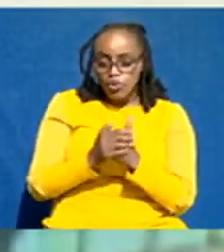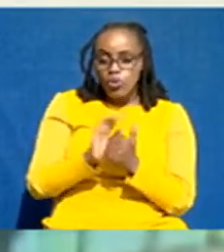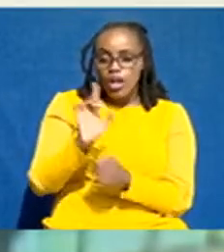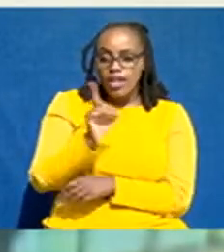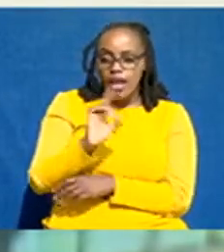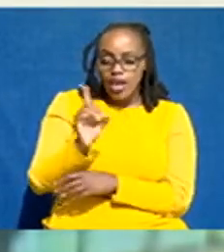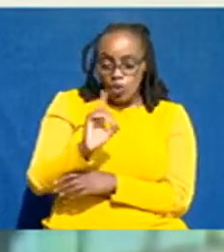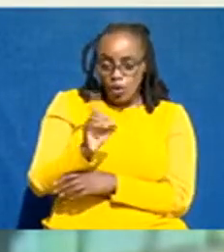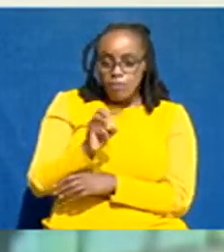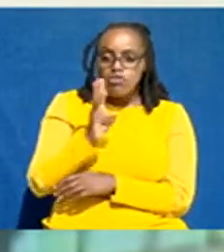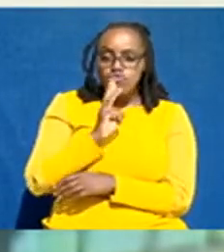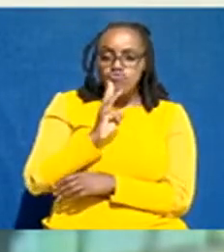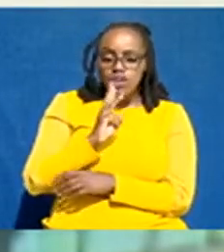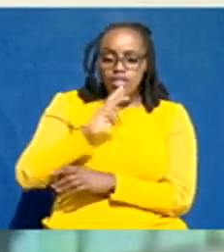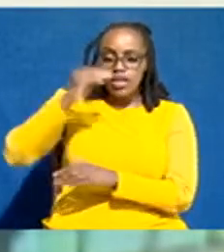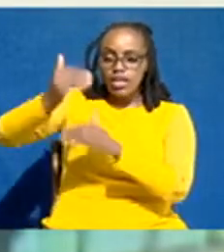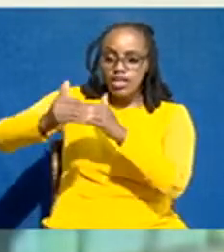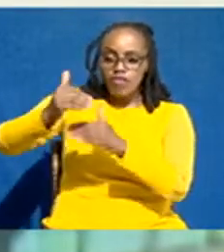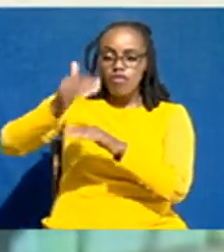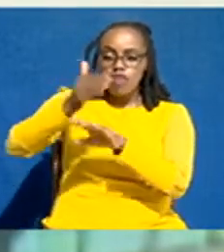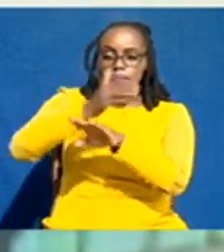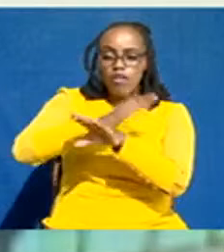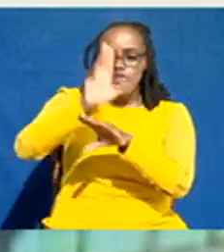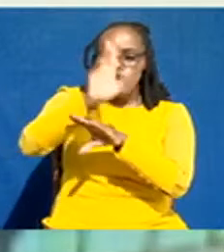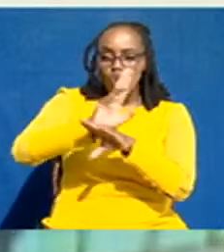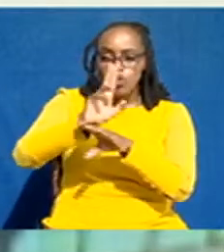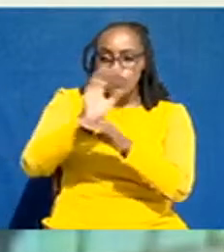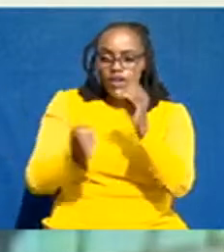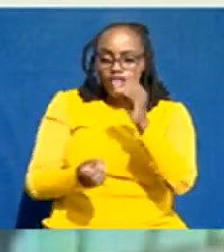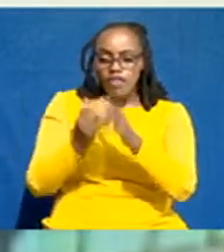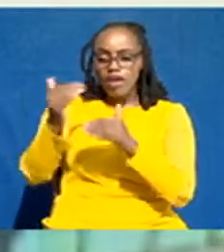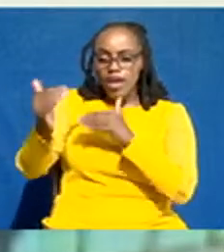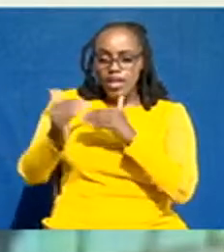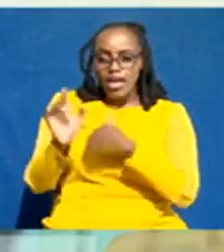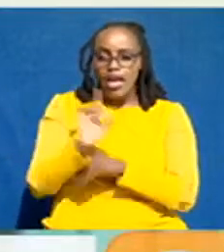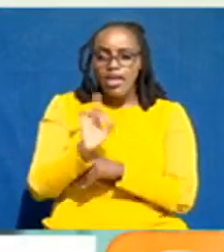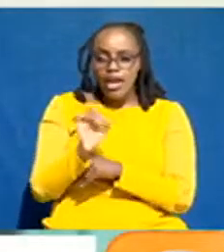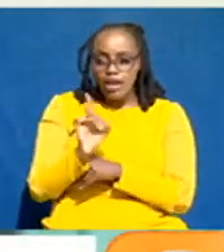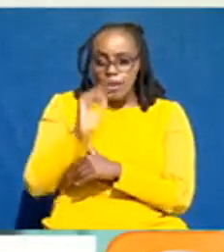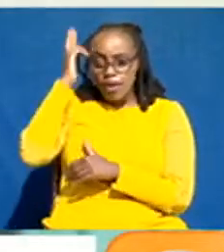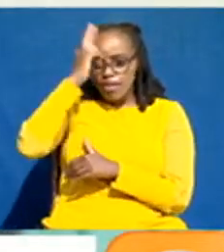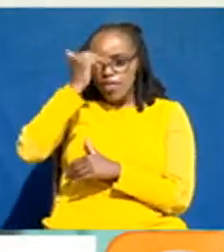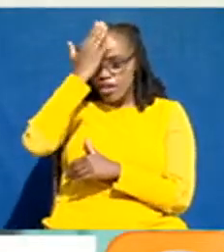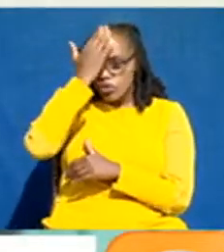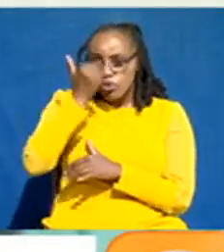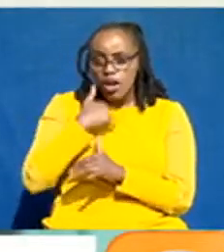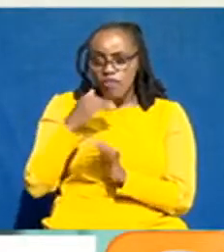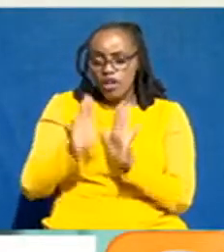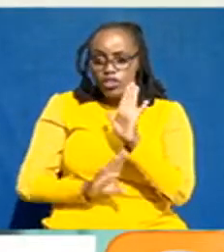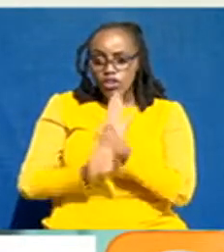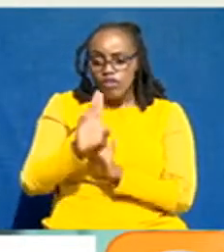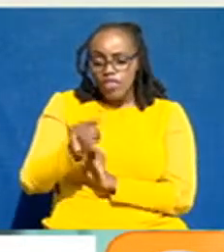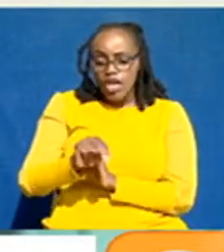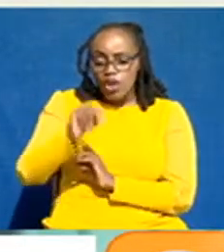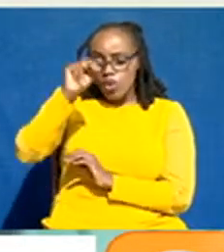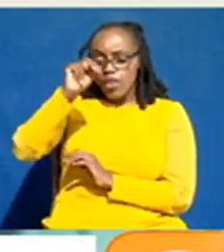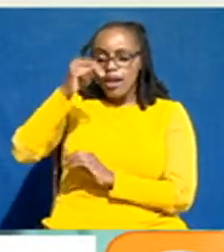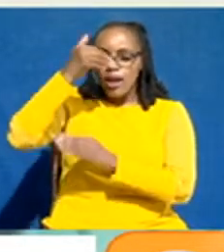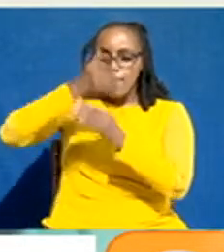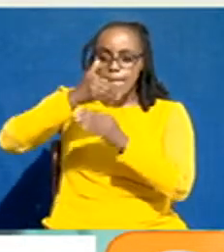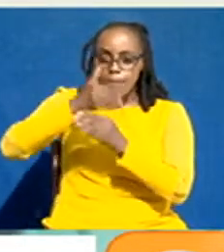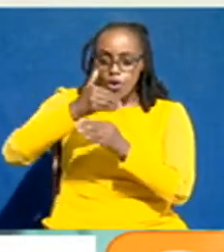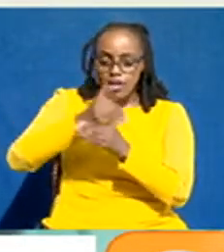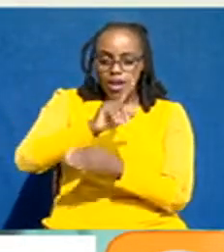And since we had already utilized the sources near Nairobi, that is why we had to develop the Northern Water Collector Tunnel